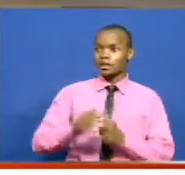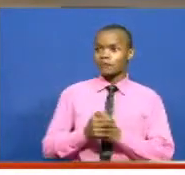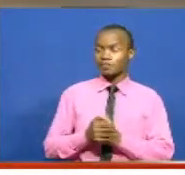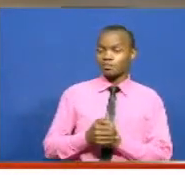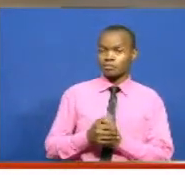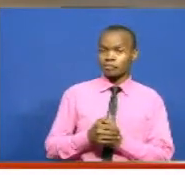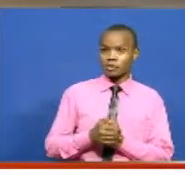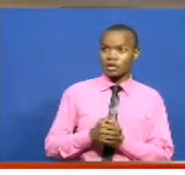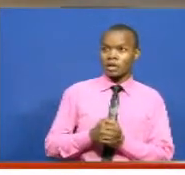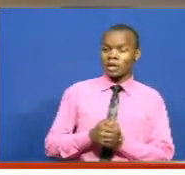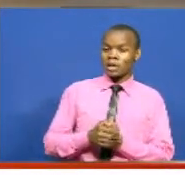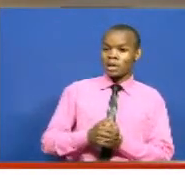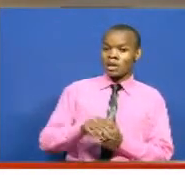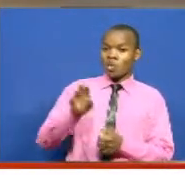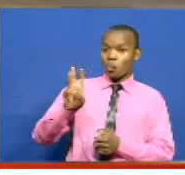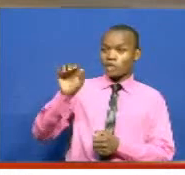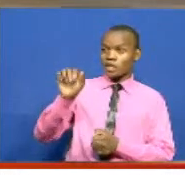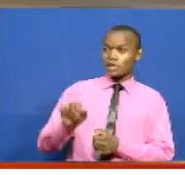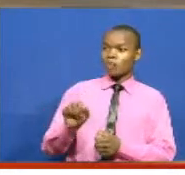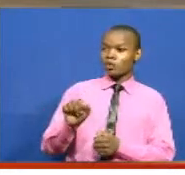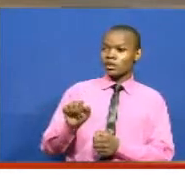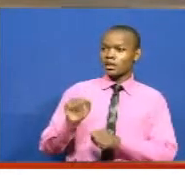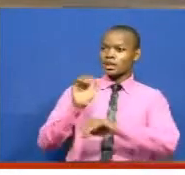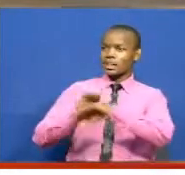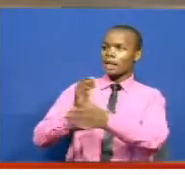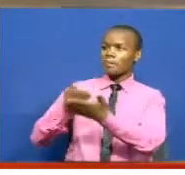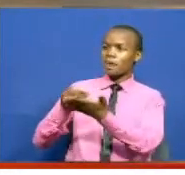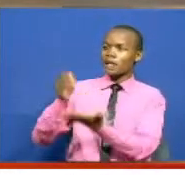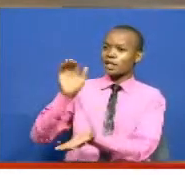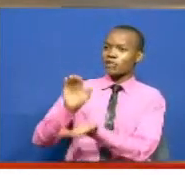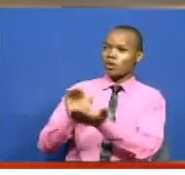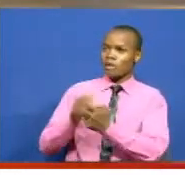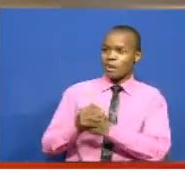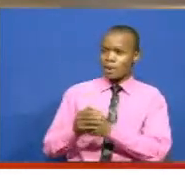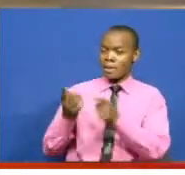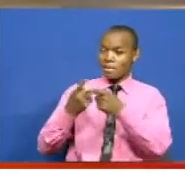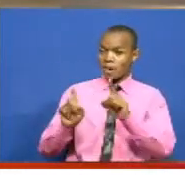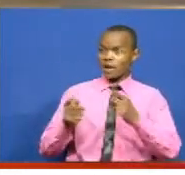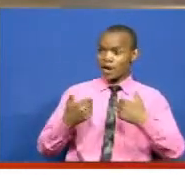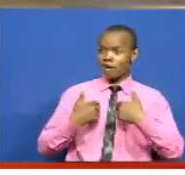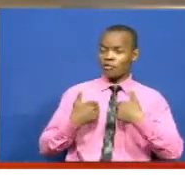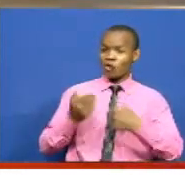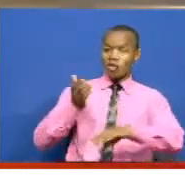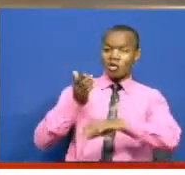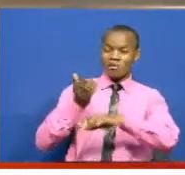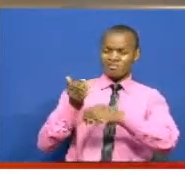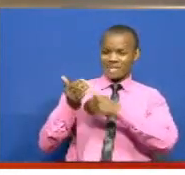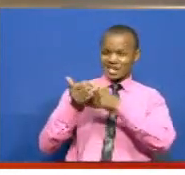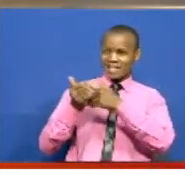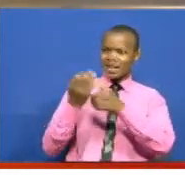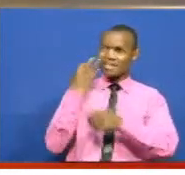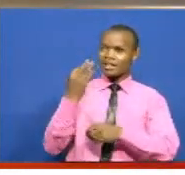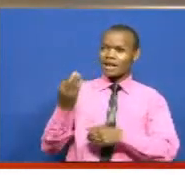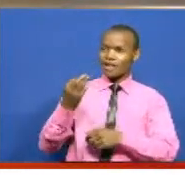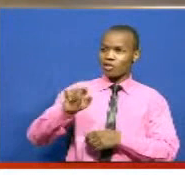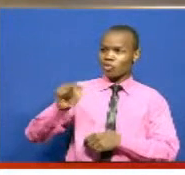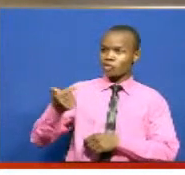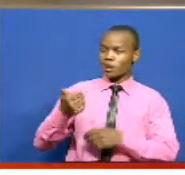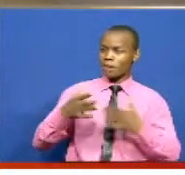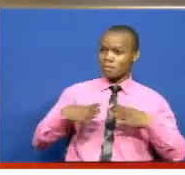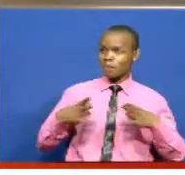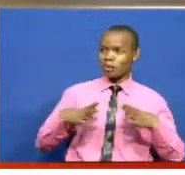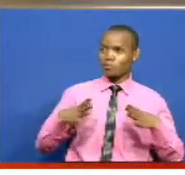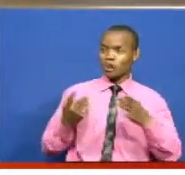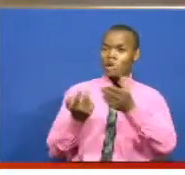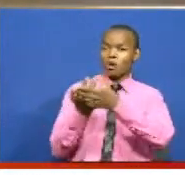going to get a constituency that is in Northeastern. And by fact that we have got nearly 300,000 population, for both constituencies that I'm talking